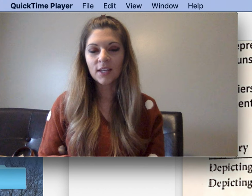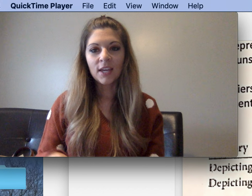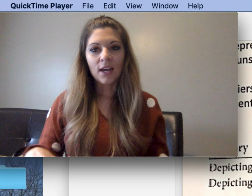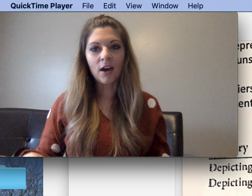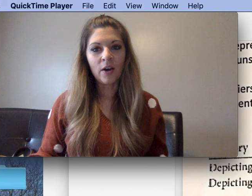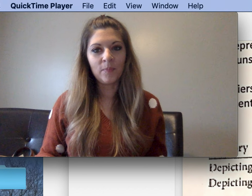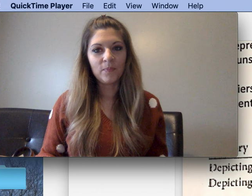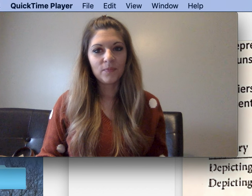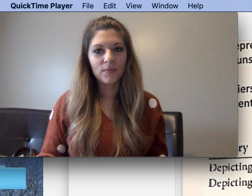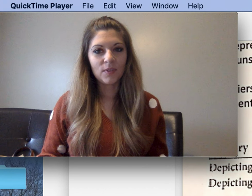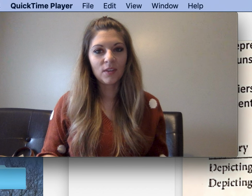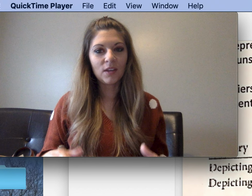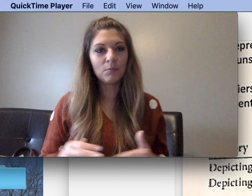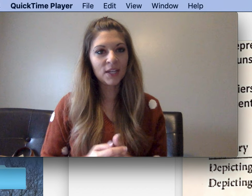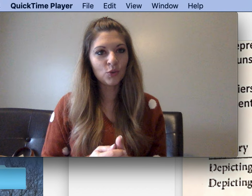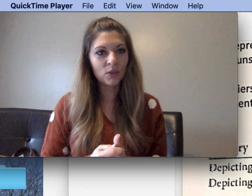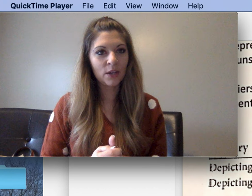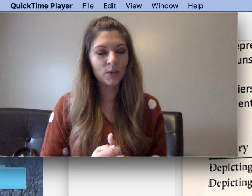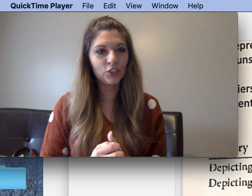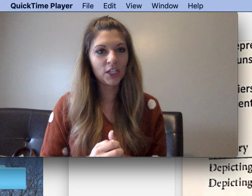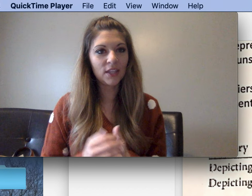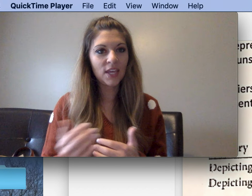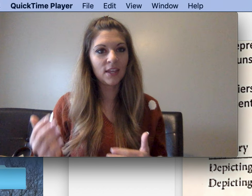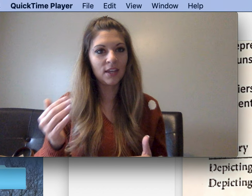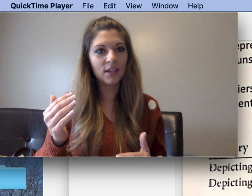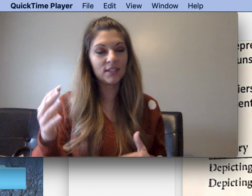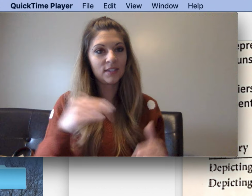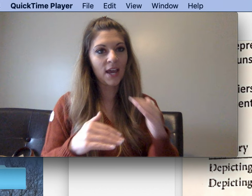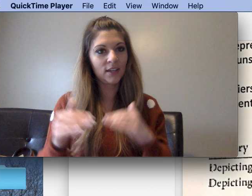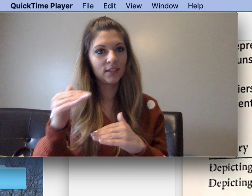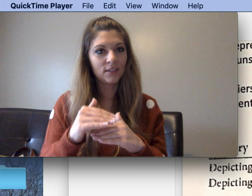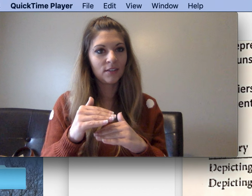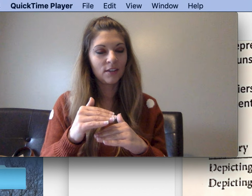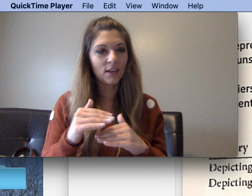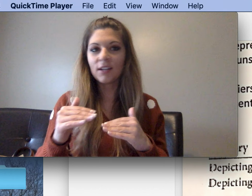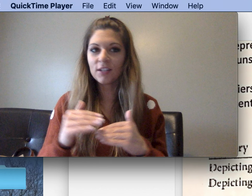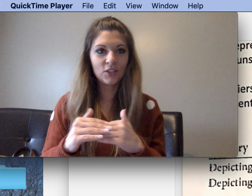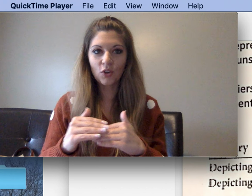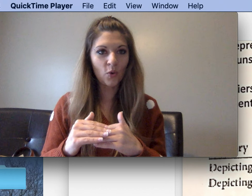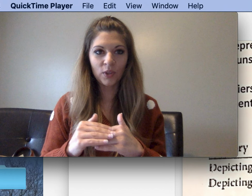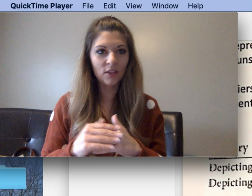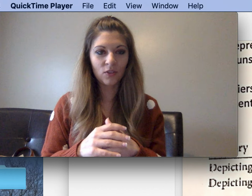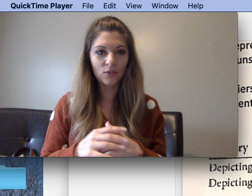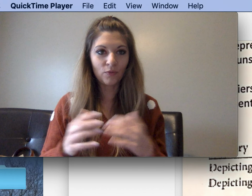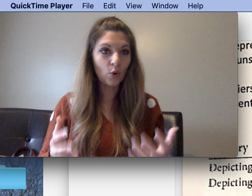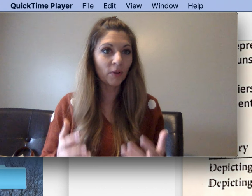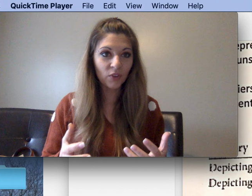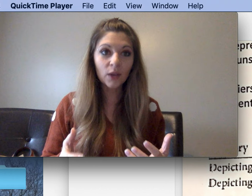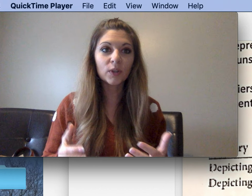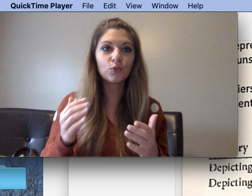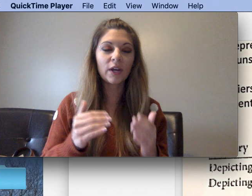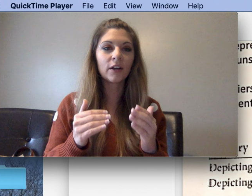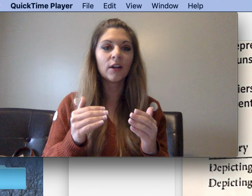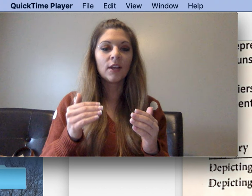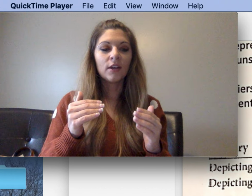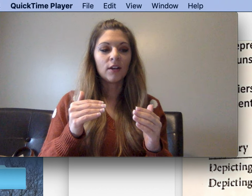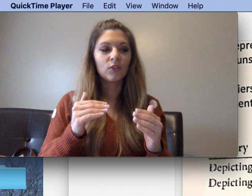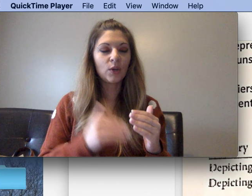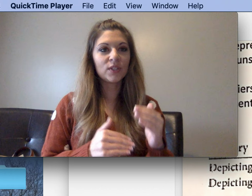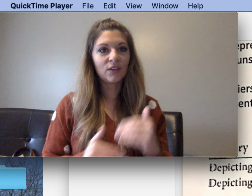signs. In manual language, they stack. And it is the only form of language